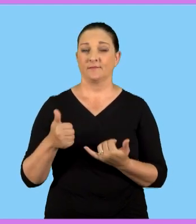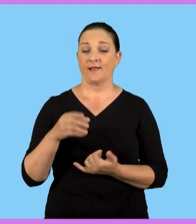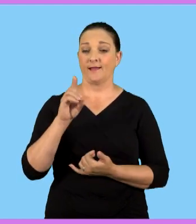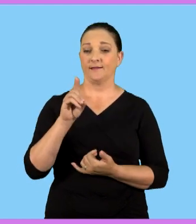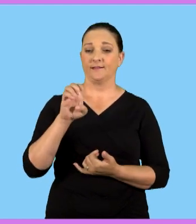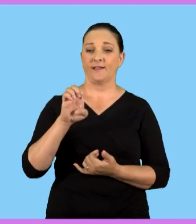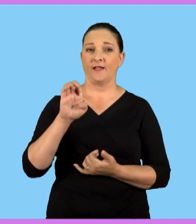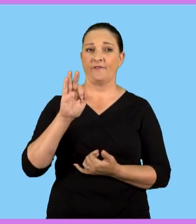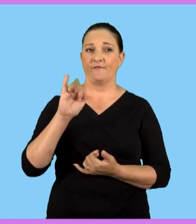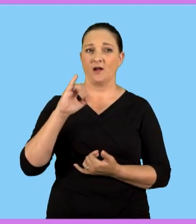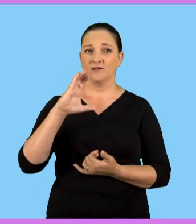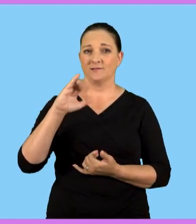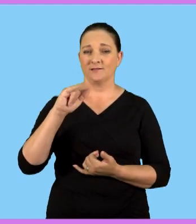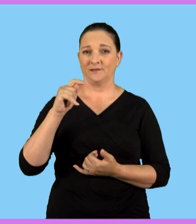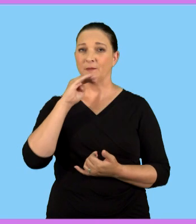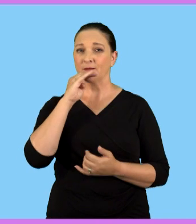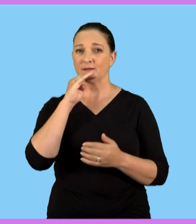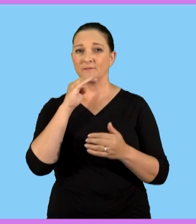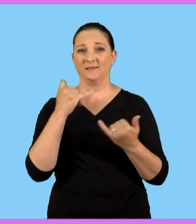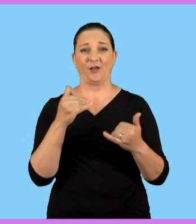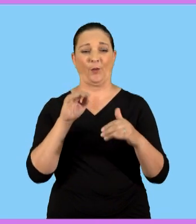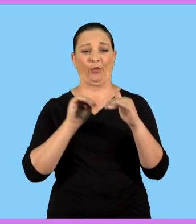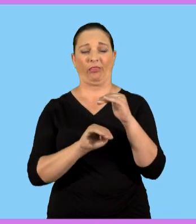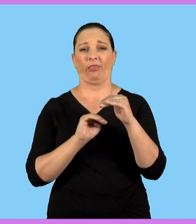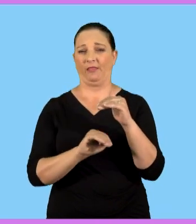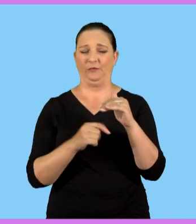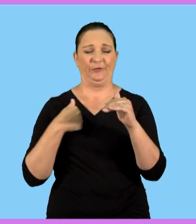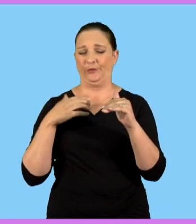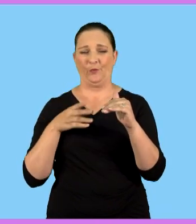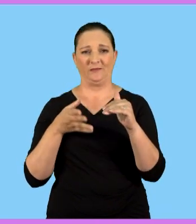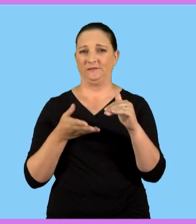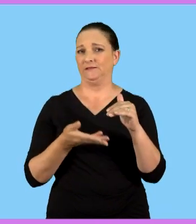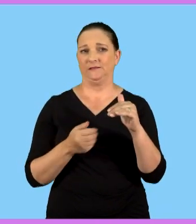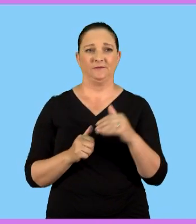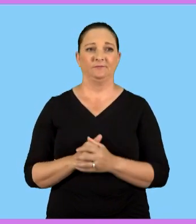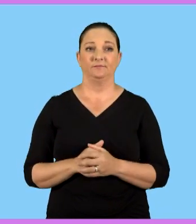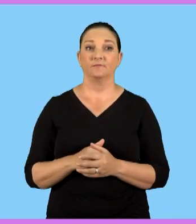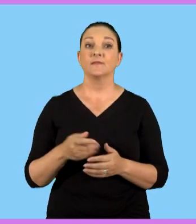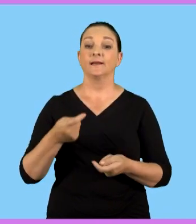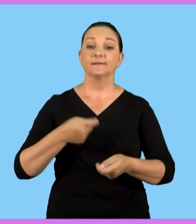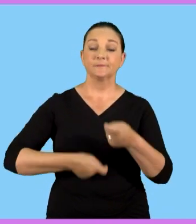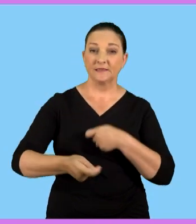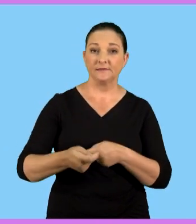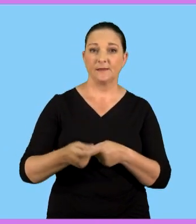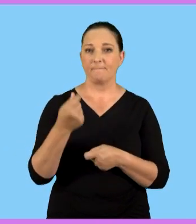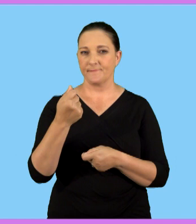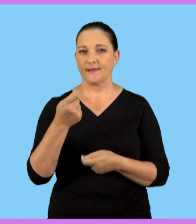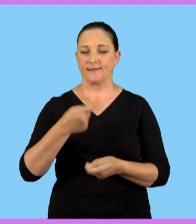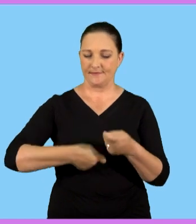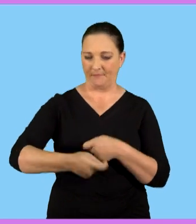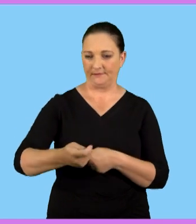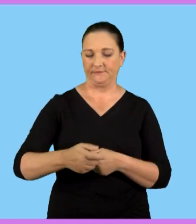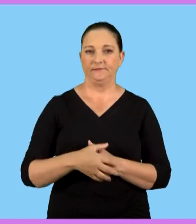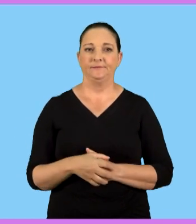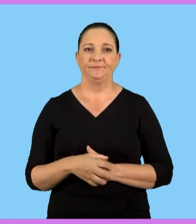Deficit, expenses are more than income. Also, no. Don't want those two things. Expenditure, money